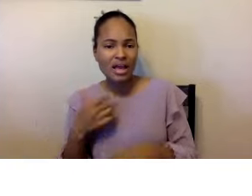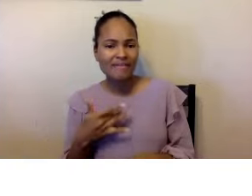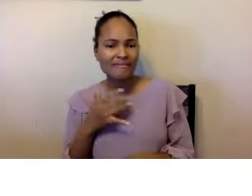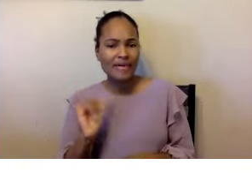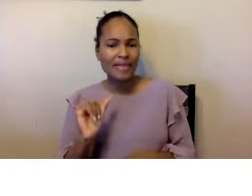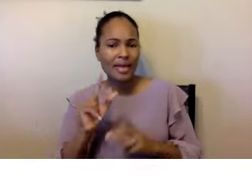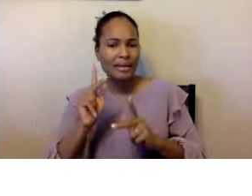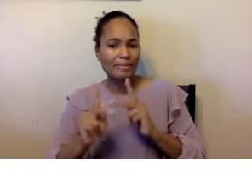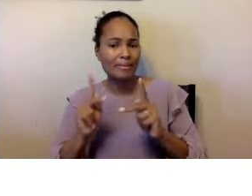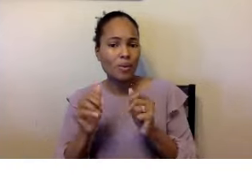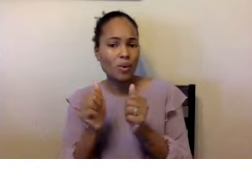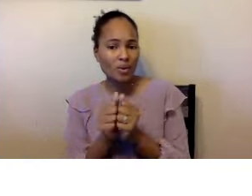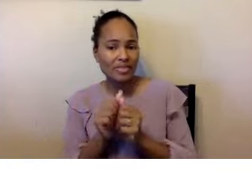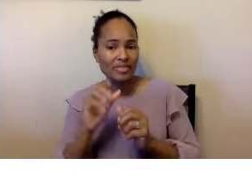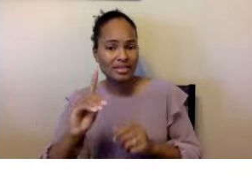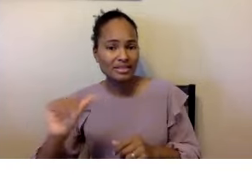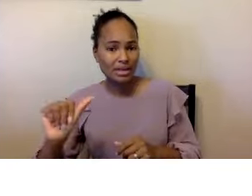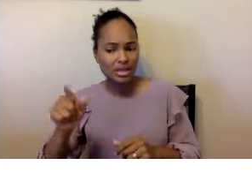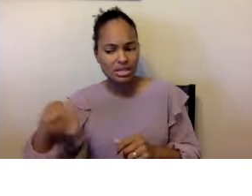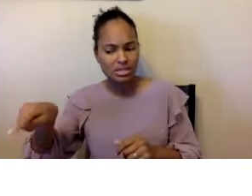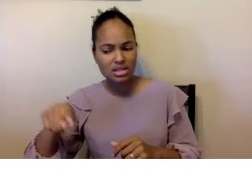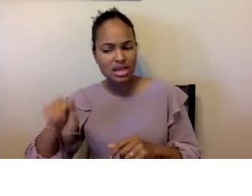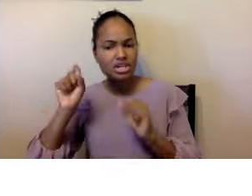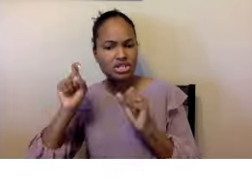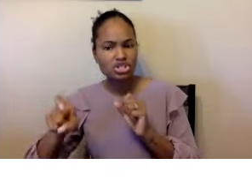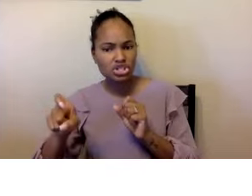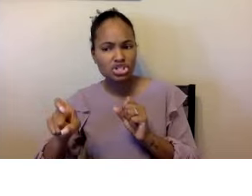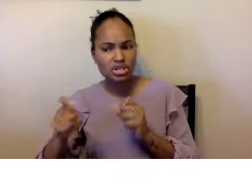disabilities should be given more opportunity